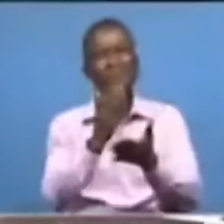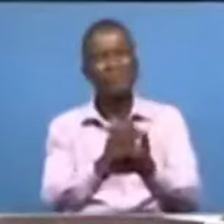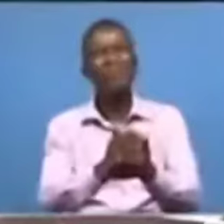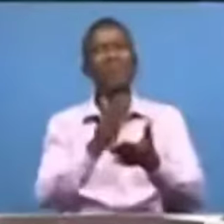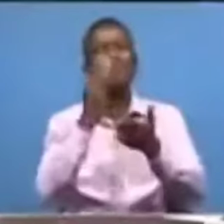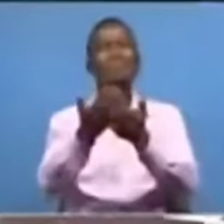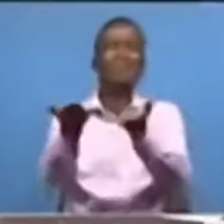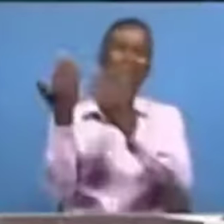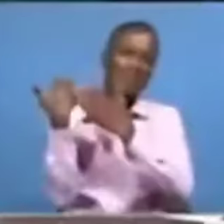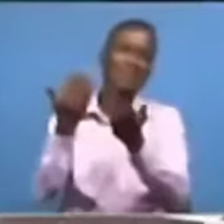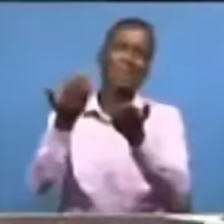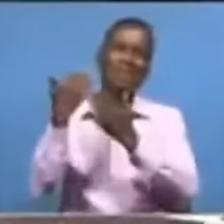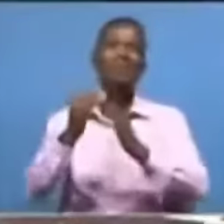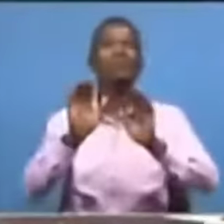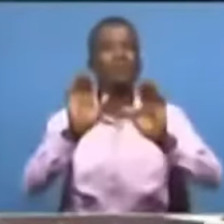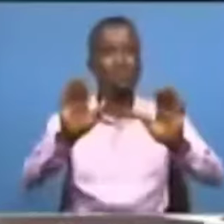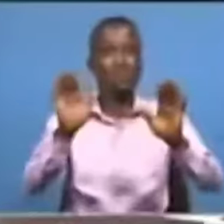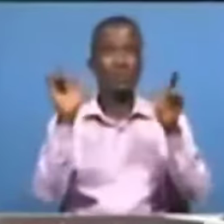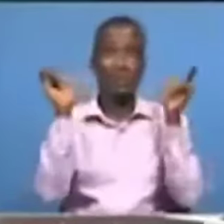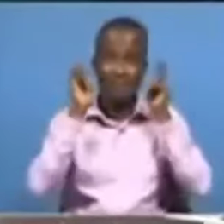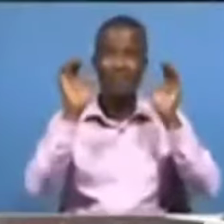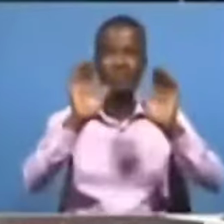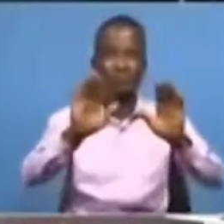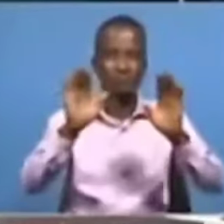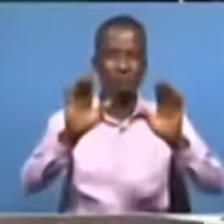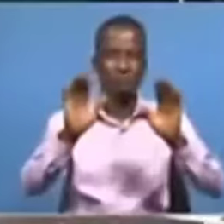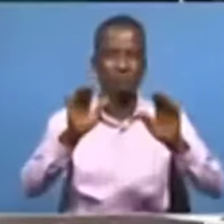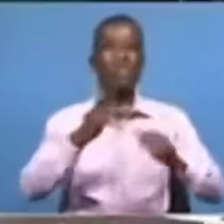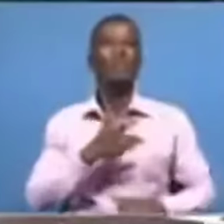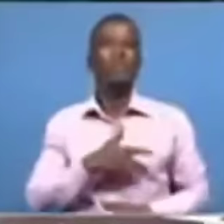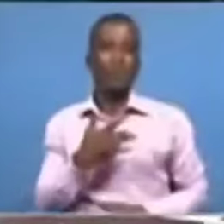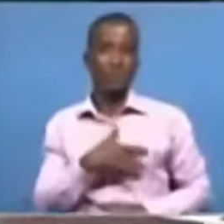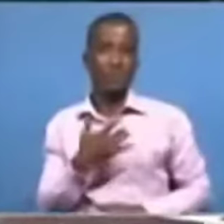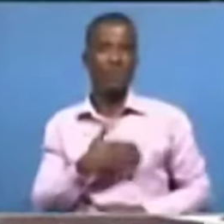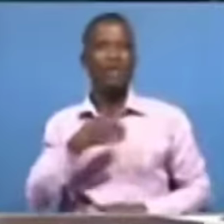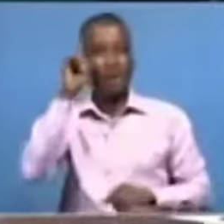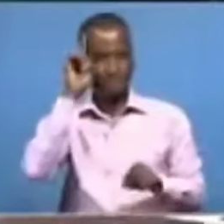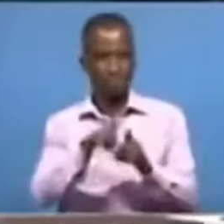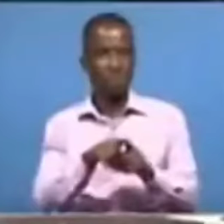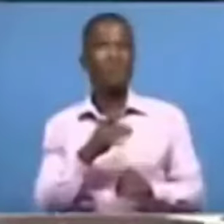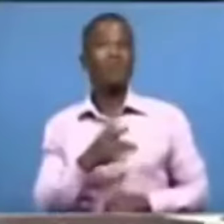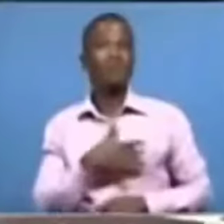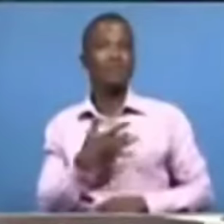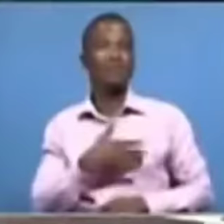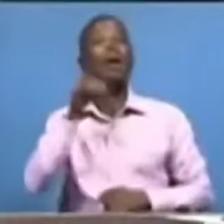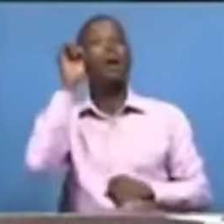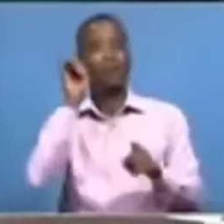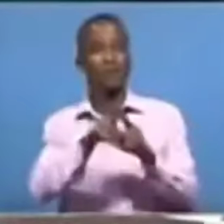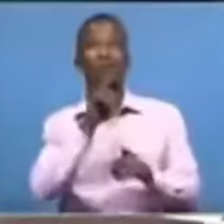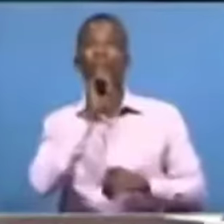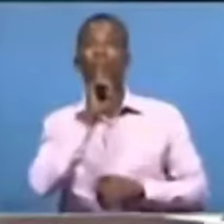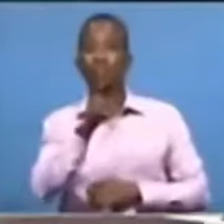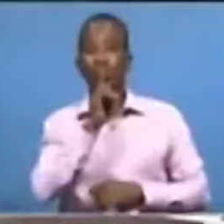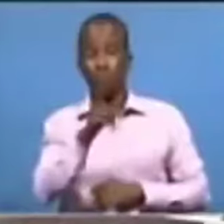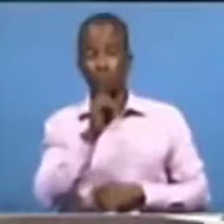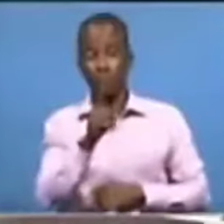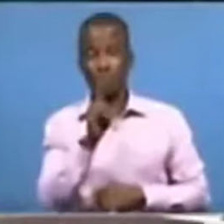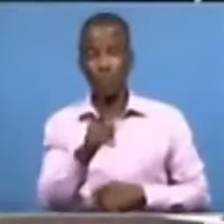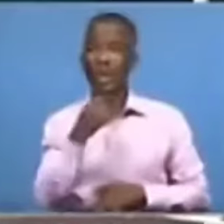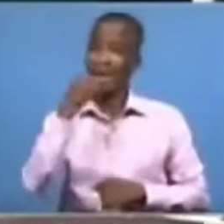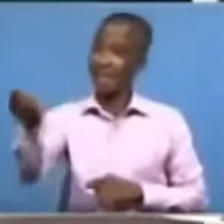court? We want to tell them that we understand and appreciate your frustrations. We understand and appreciate that. And we